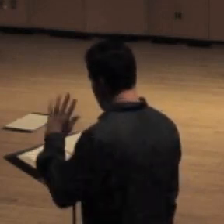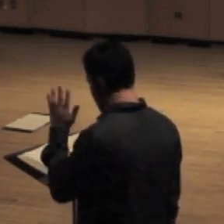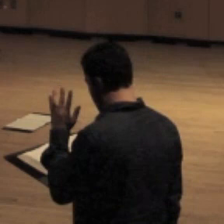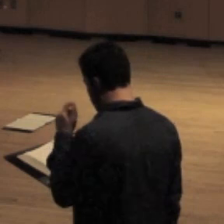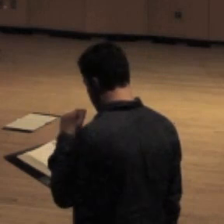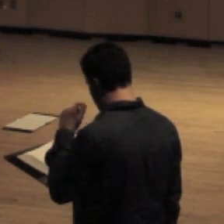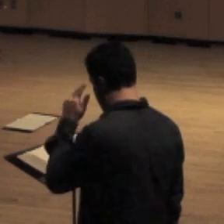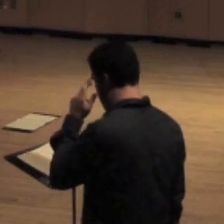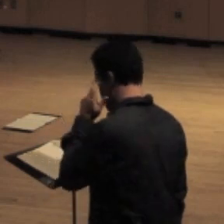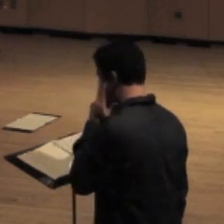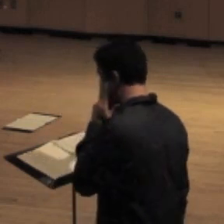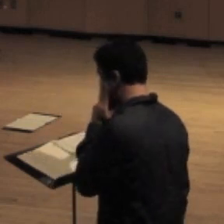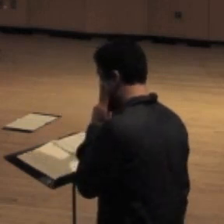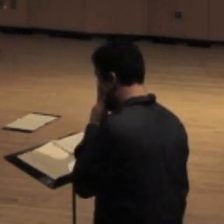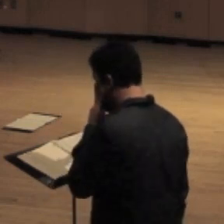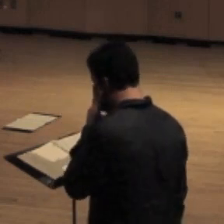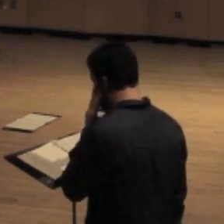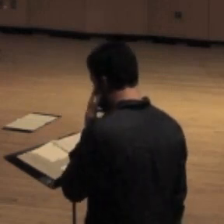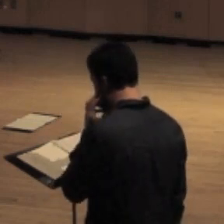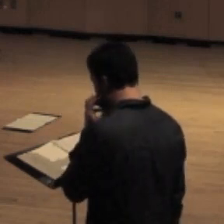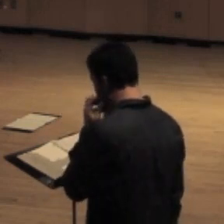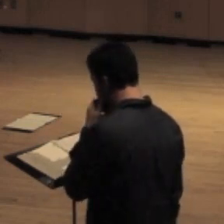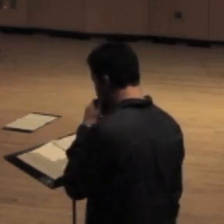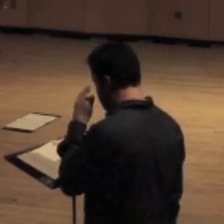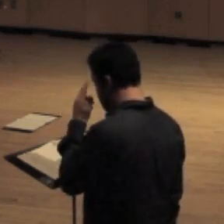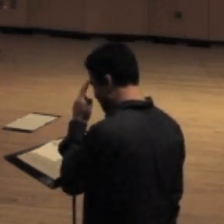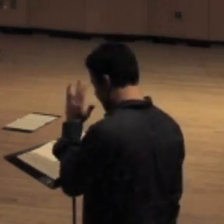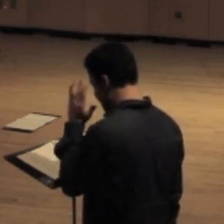oh I can't handle it it's to